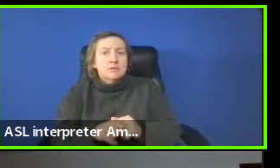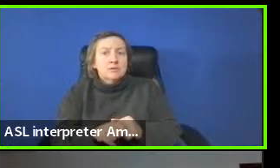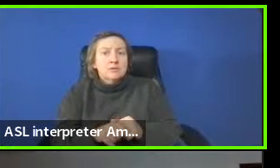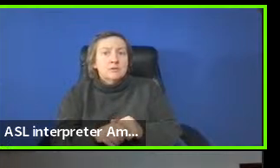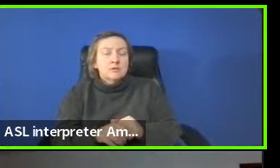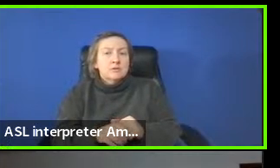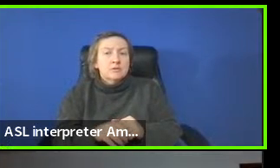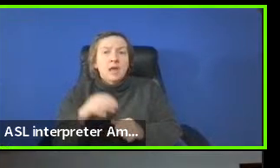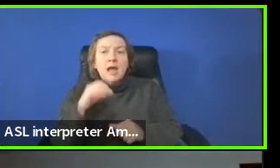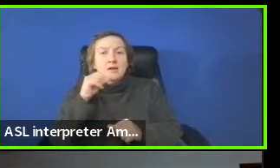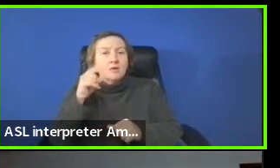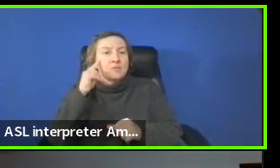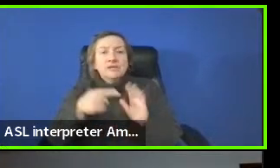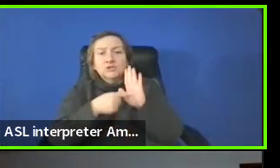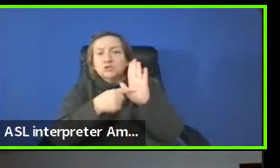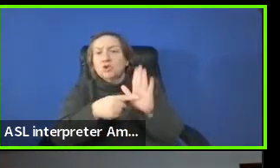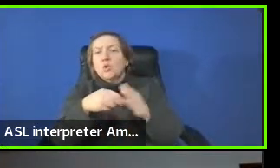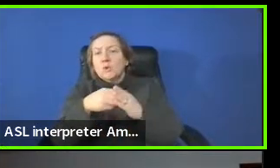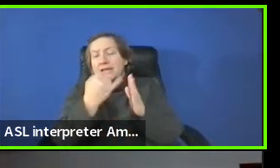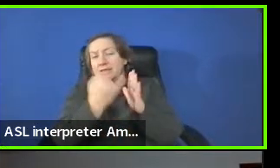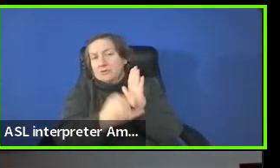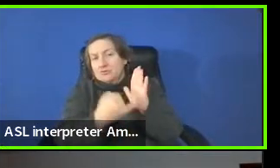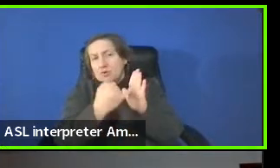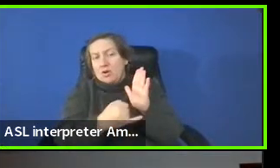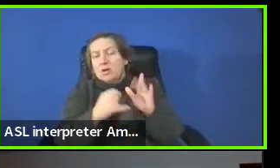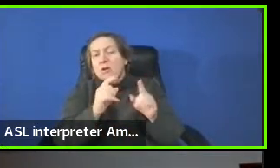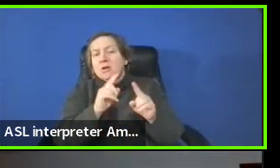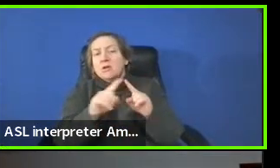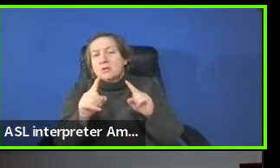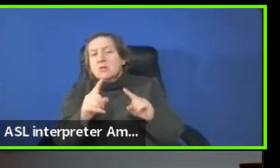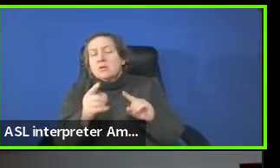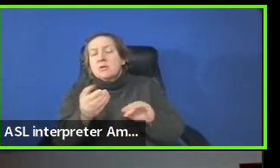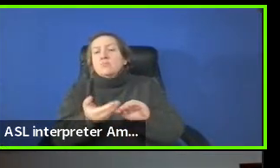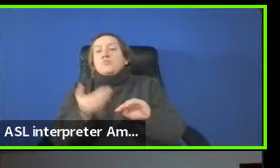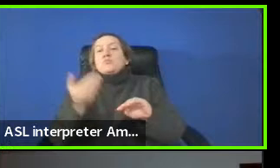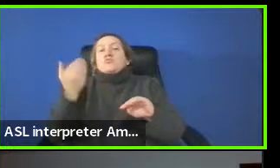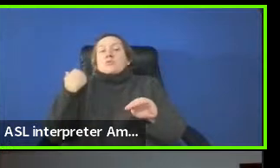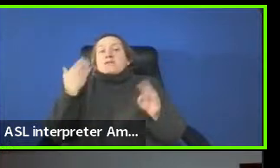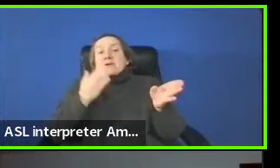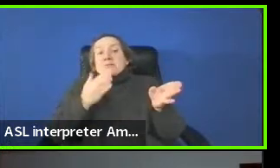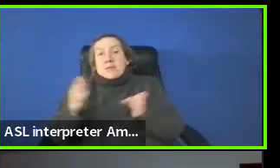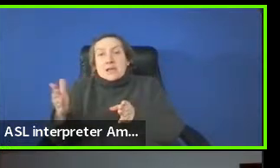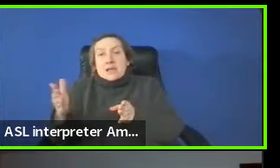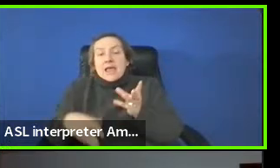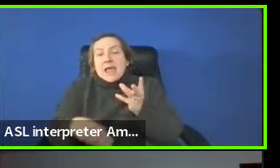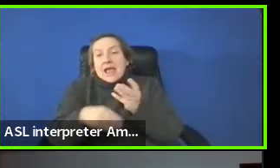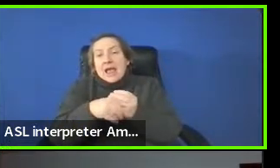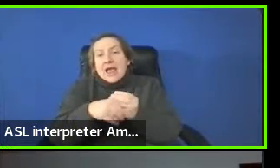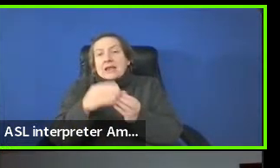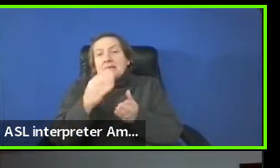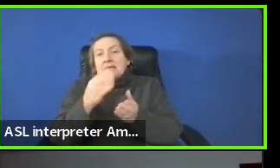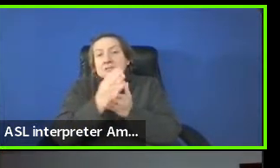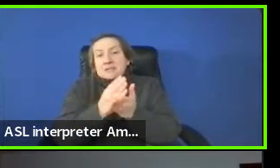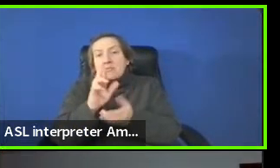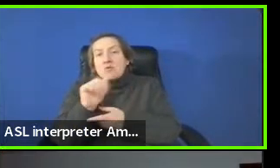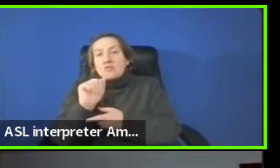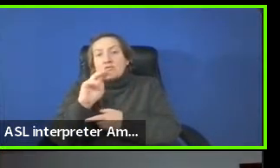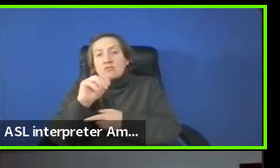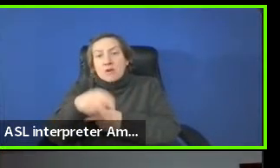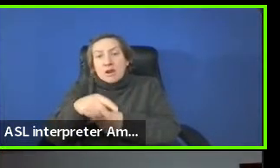don't think they're shown in these drawings, but a carryover from the previous planning added some ramps to